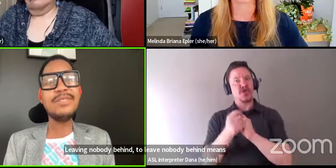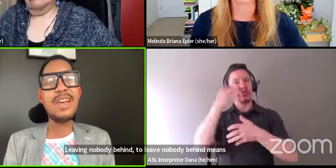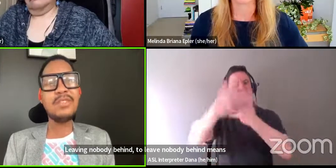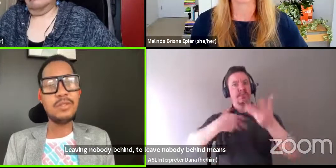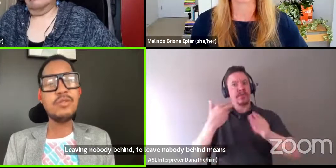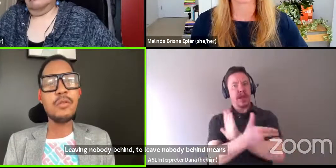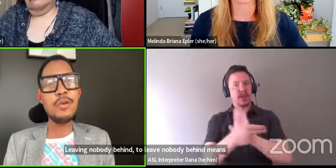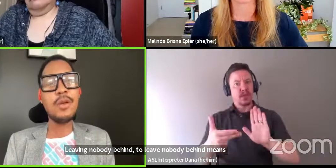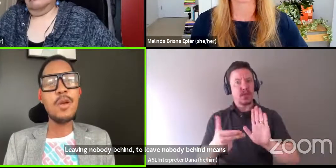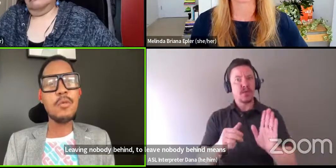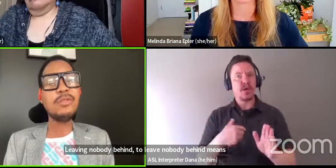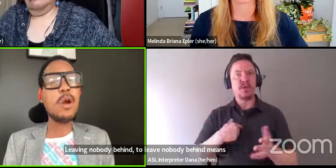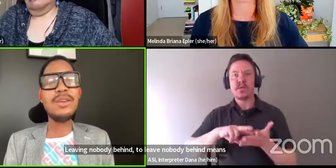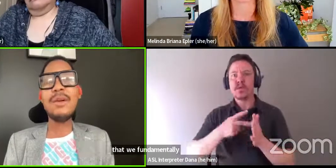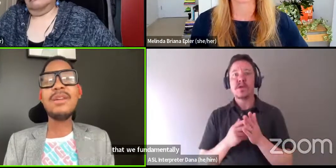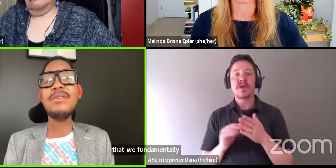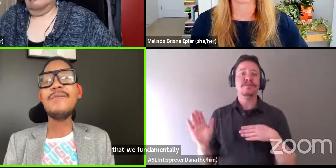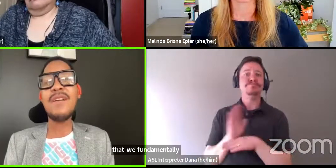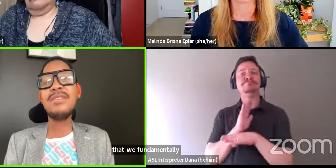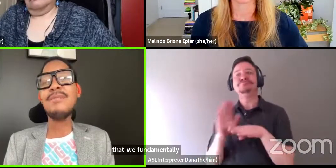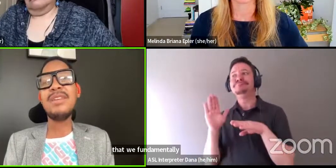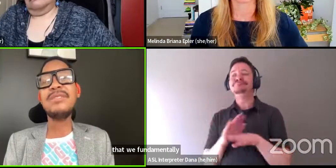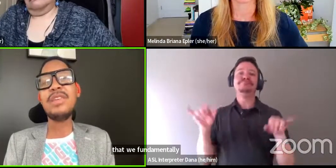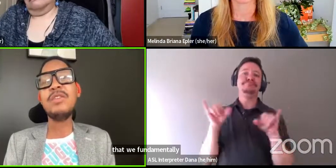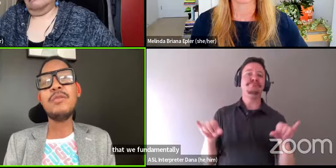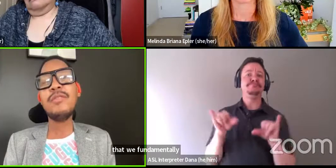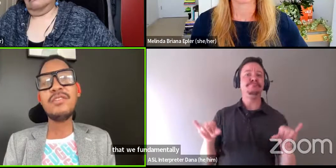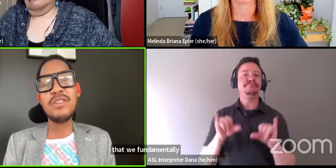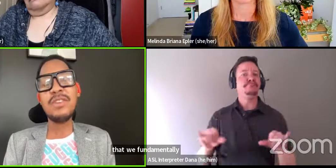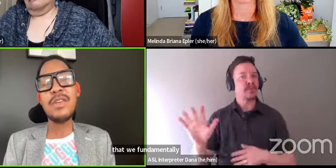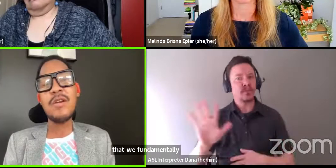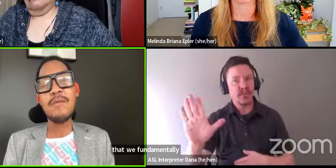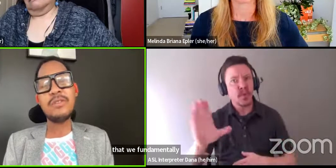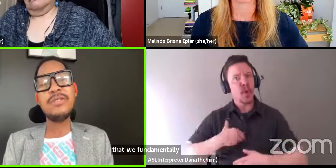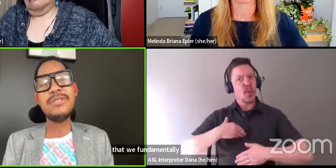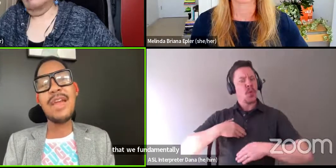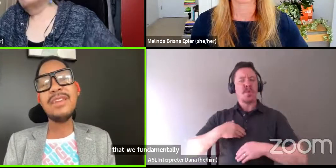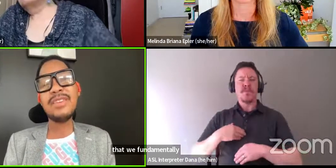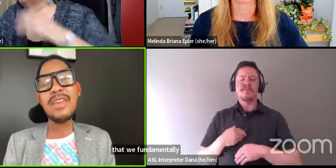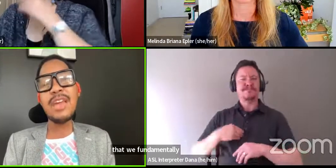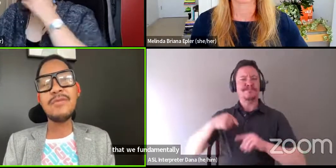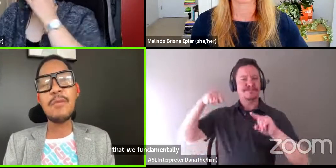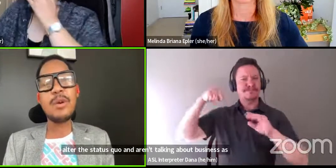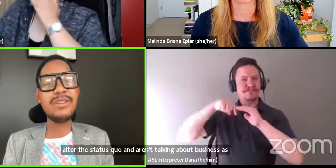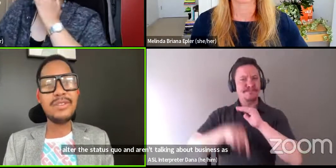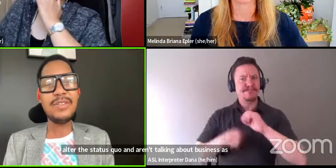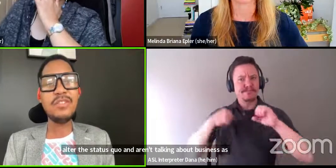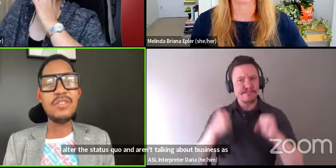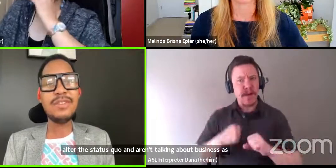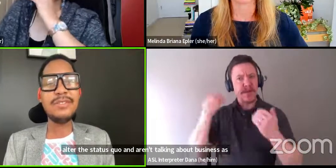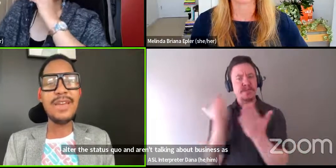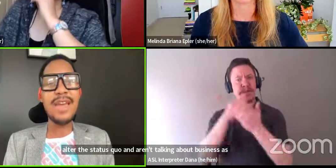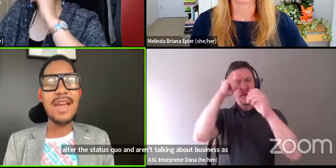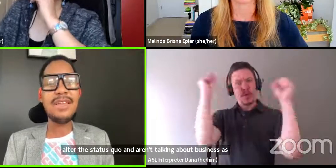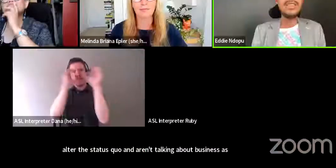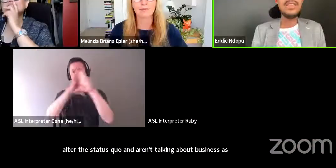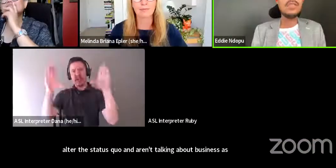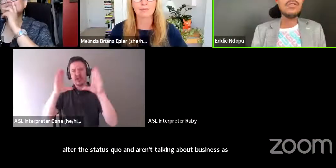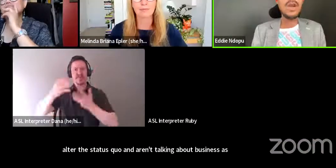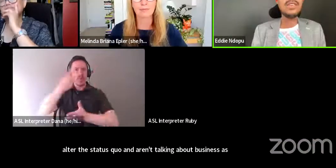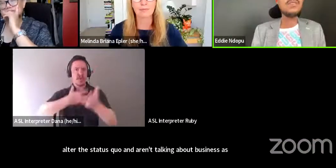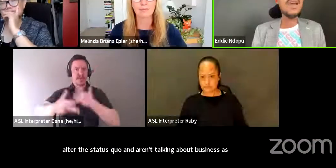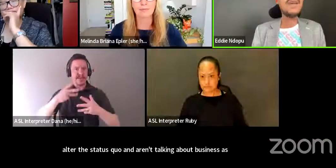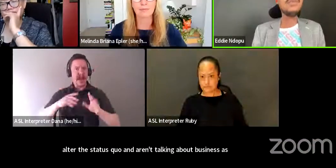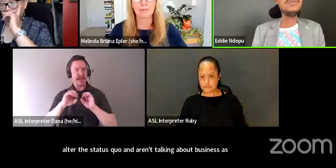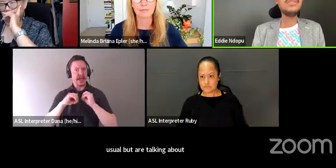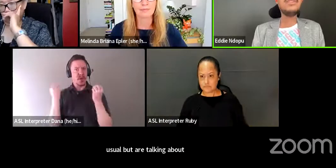about business as usual. We're talking about a fundamentally new vision for society and for organizations at